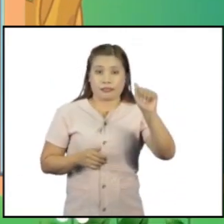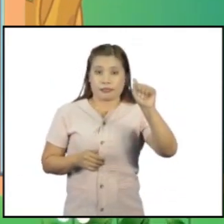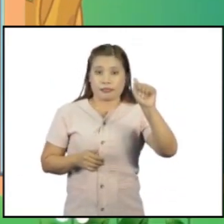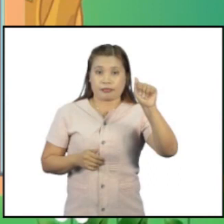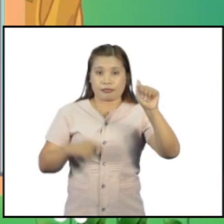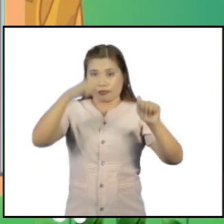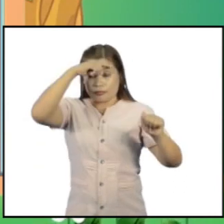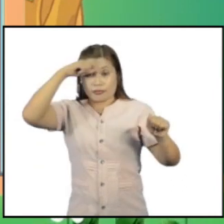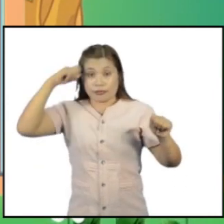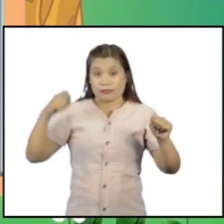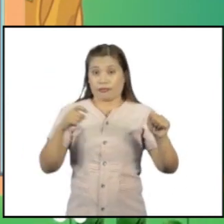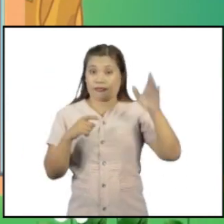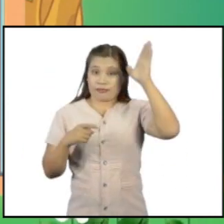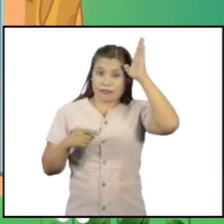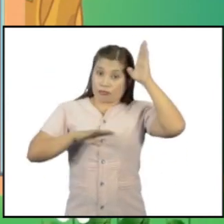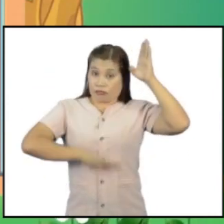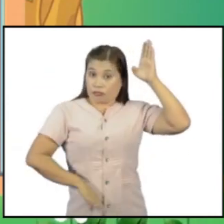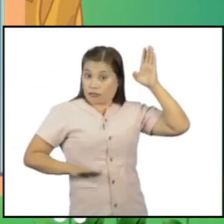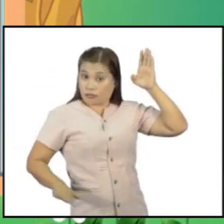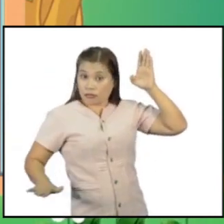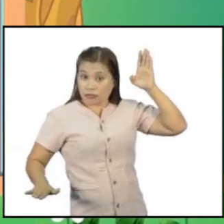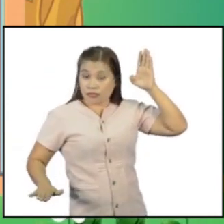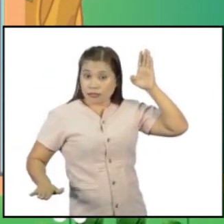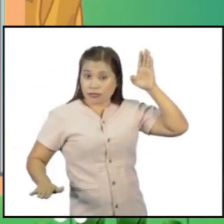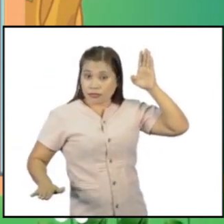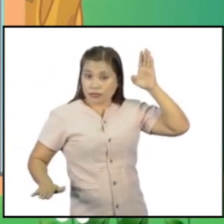A. Because Benny is a hungry kid.